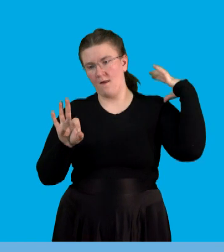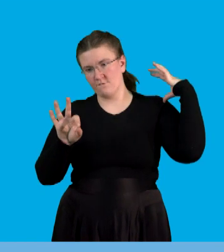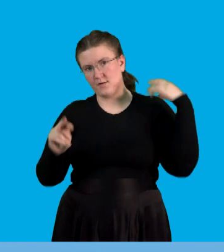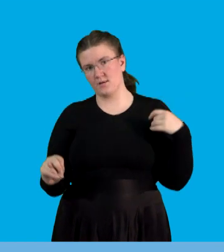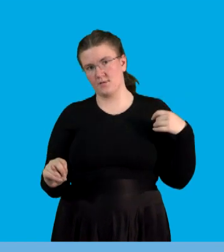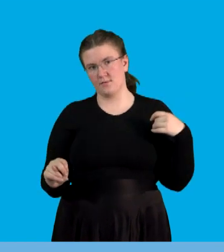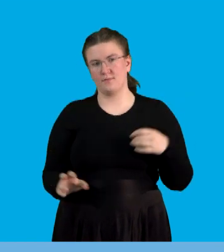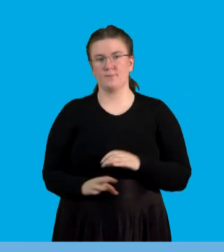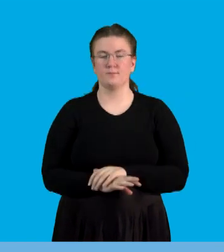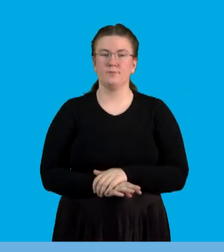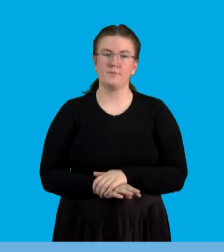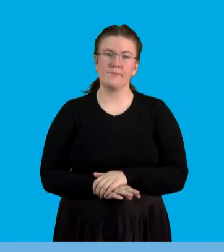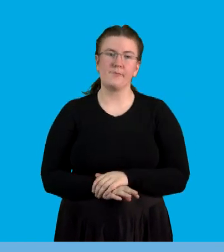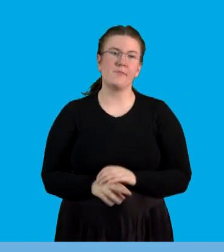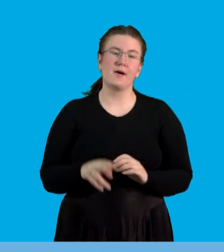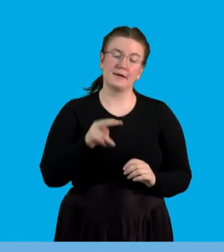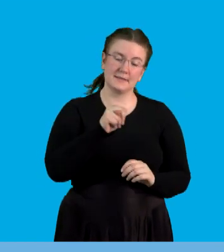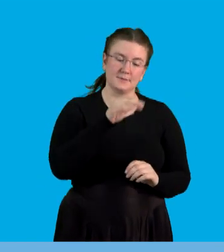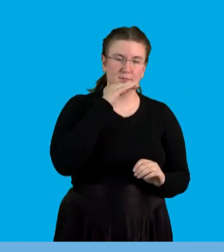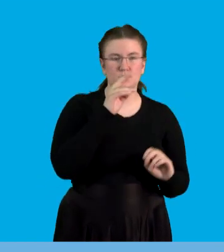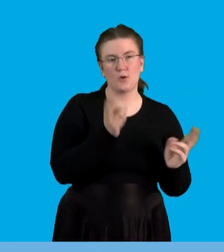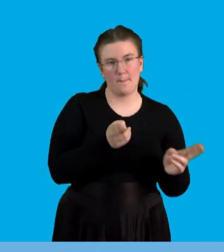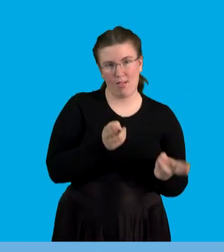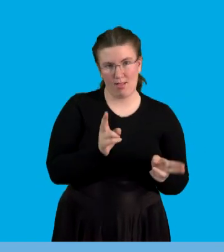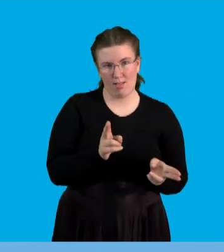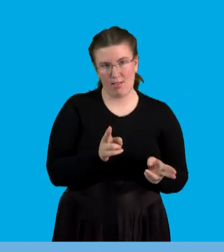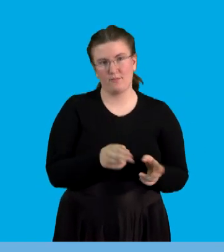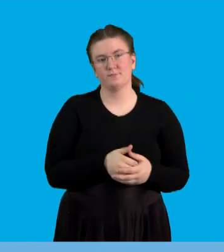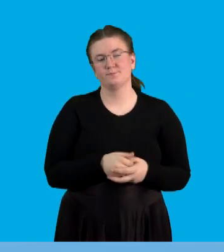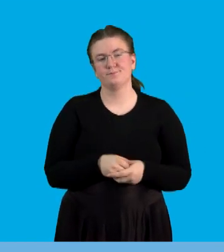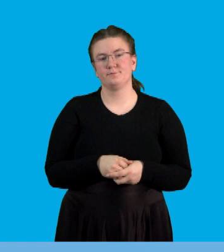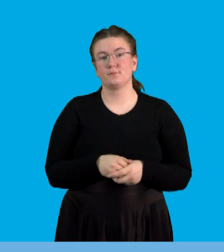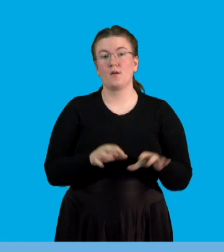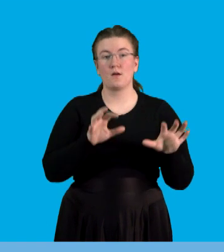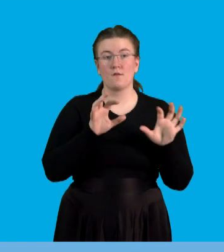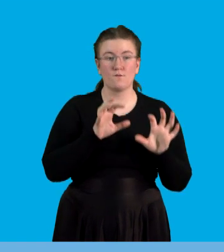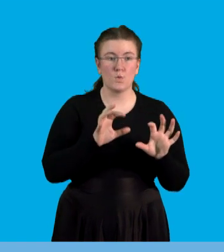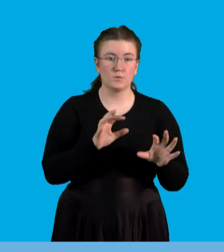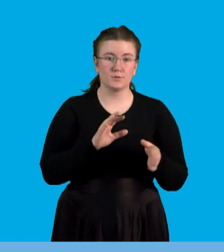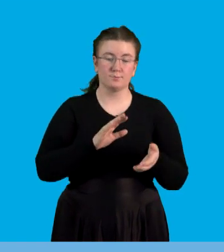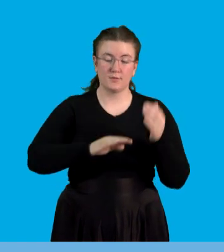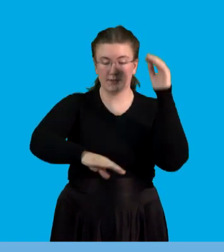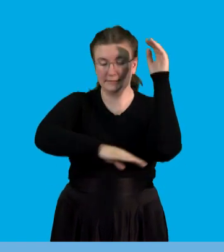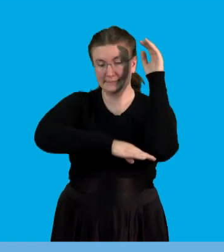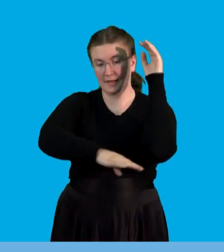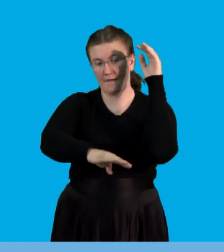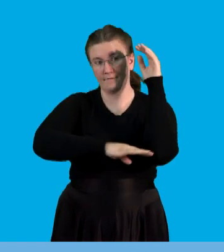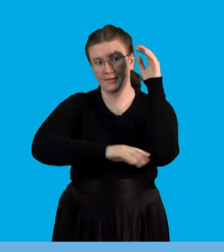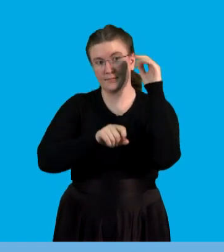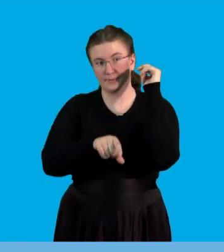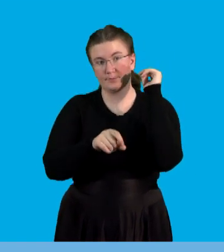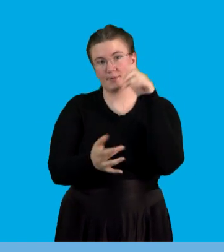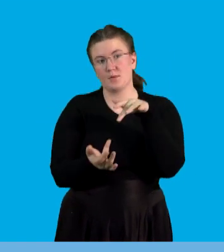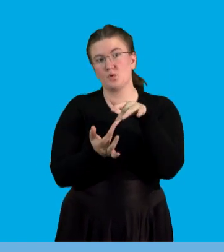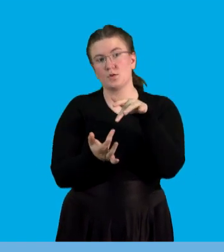means normal, and this is going to be the force of a normal force. And then the force that a surface exerts on an object